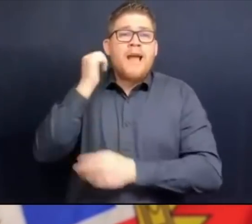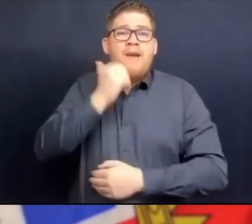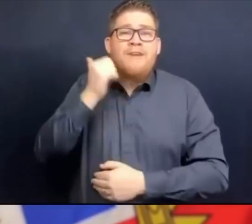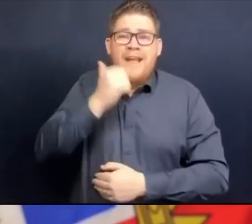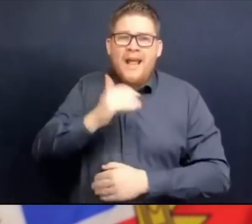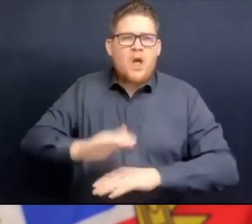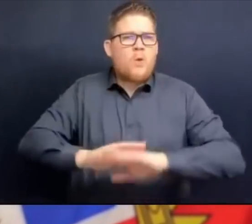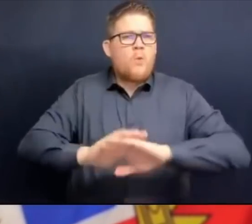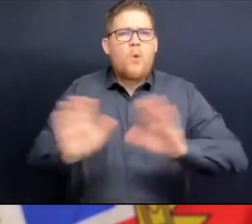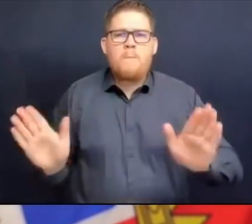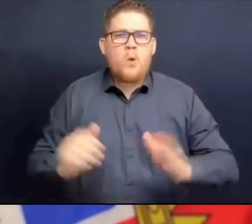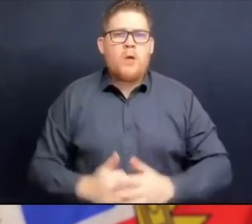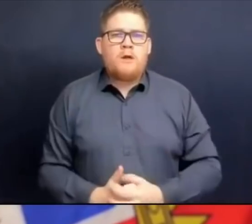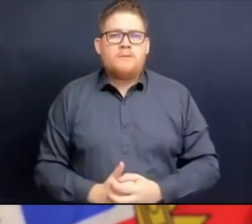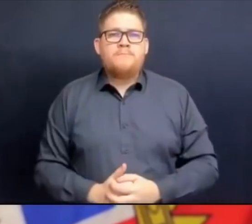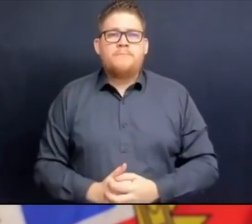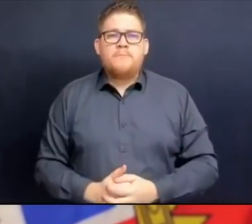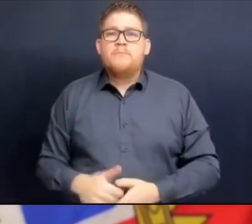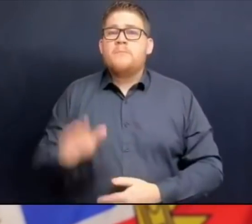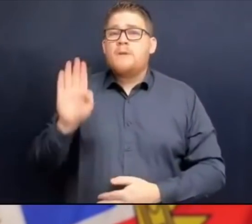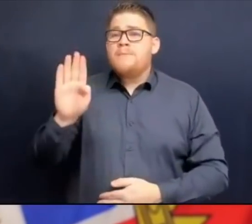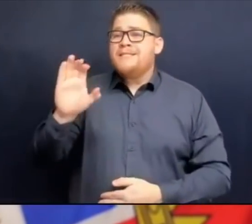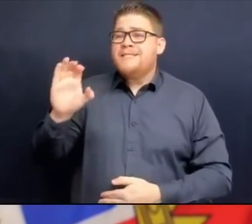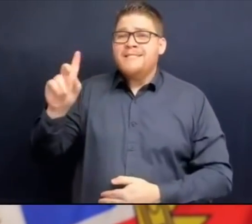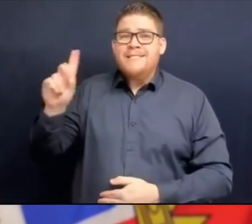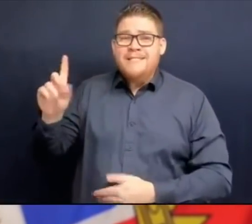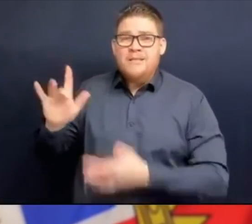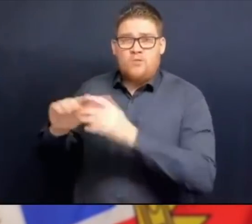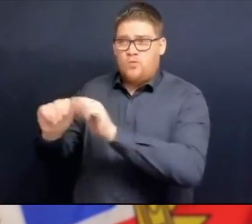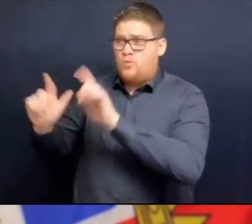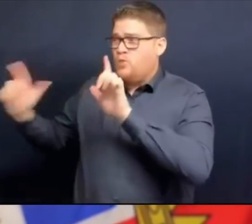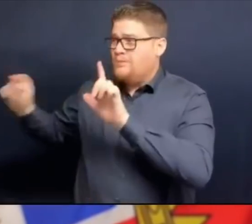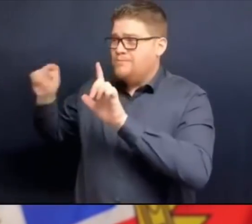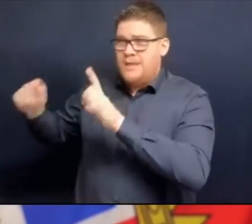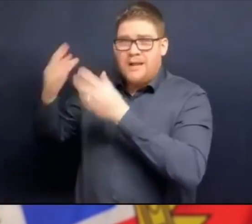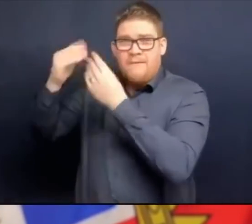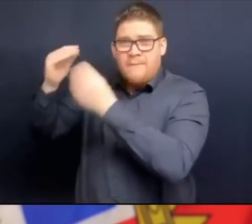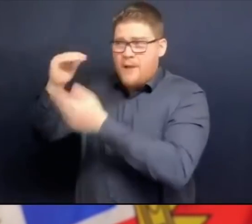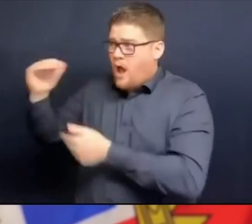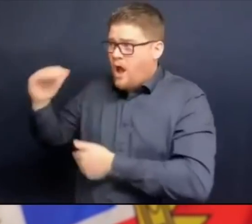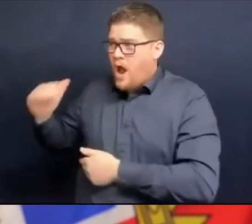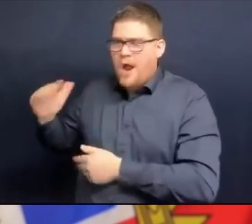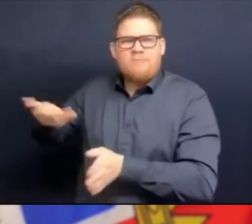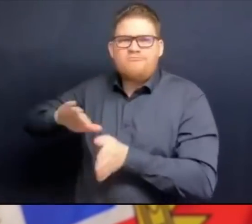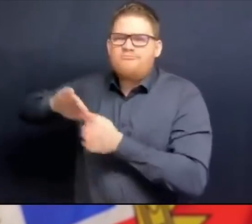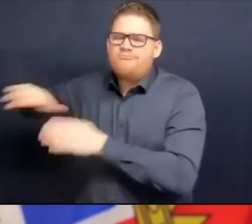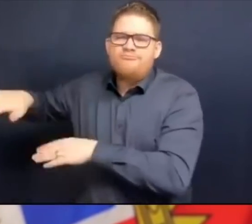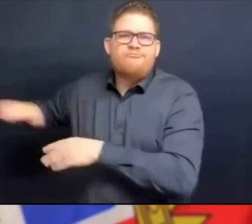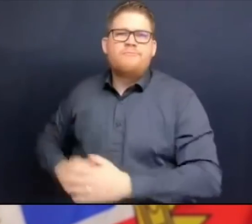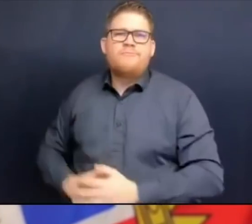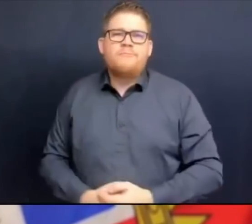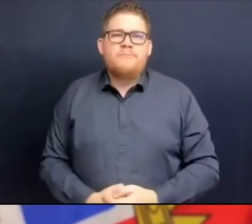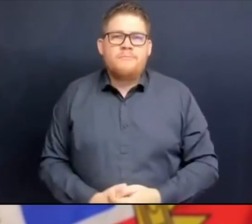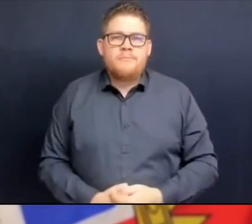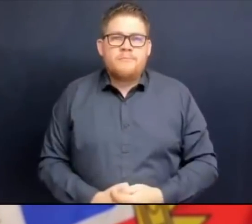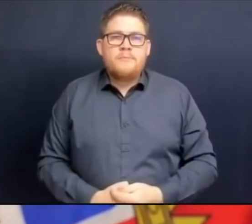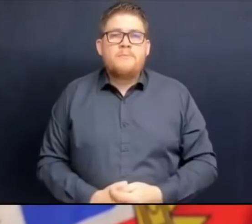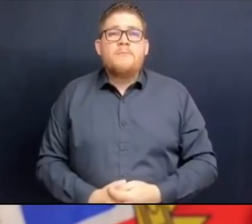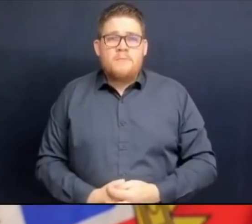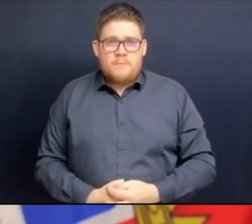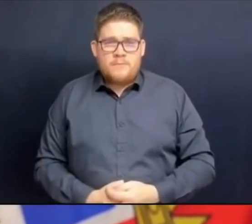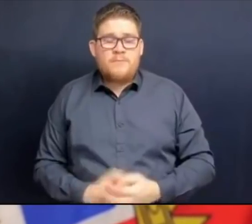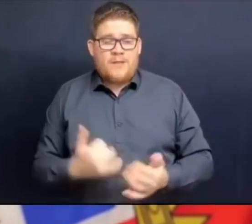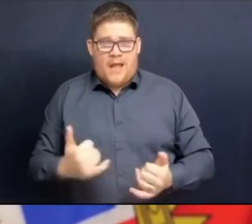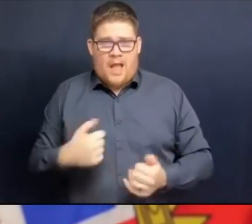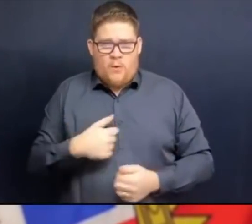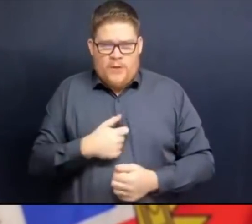of the dashboard on the BC CDC website. Again, it's a change because of the changing strategies and how we're dealing with